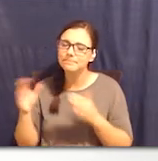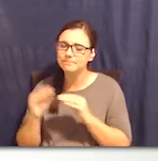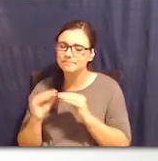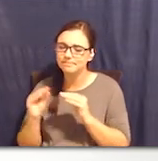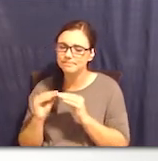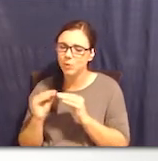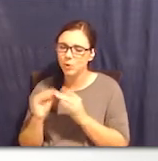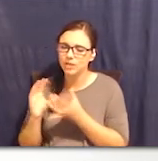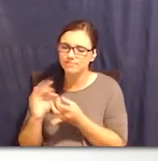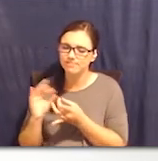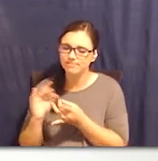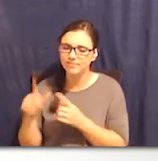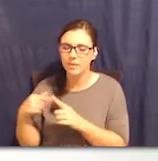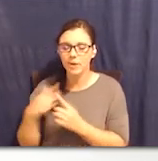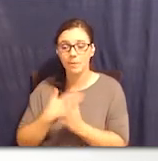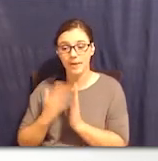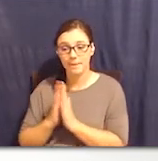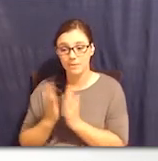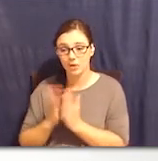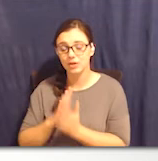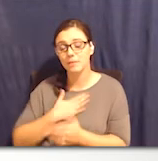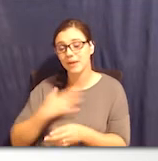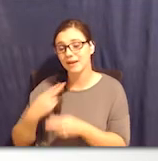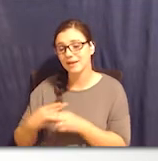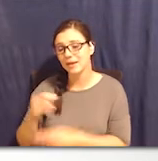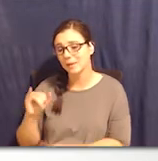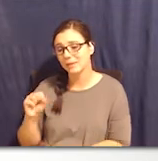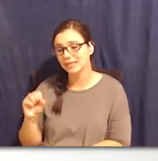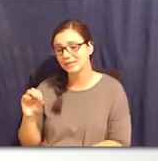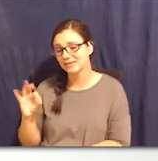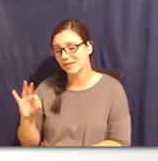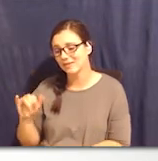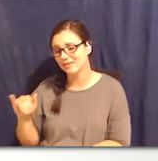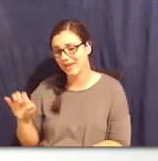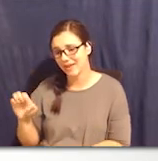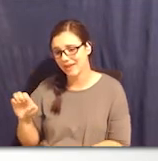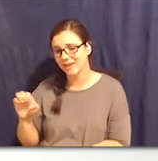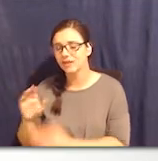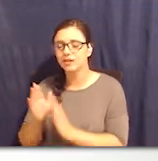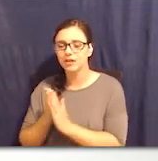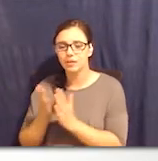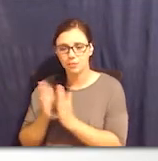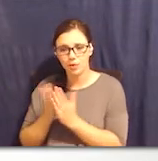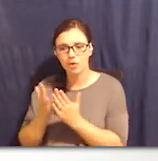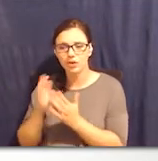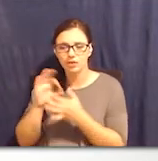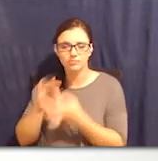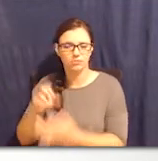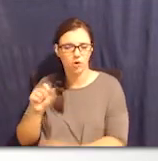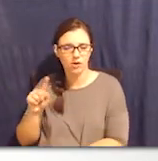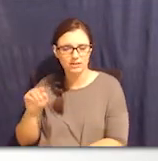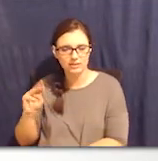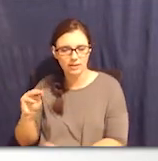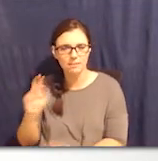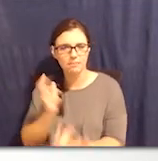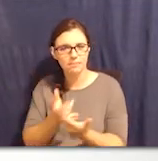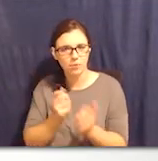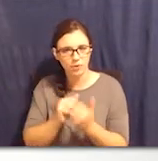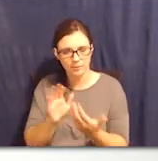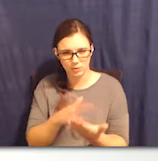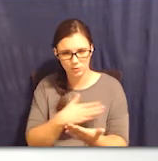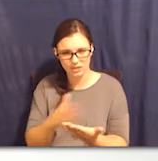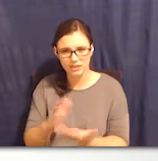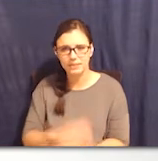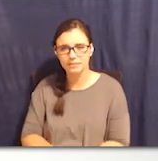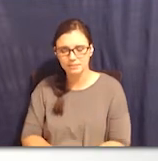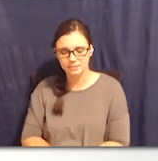I would like to talk now a little bit more about my book, My Name is Faye, a picture book on autism put